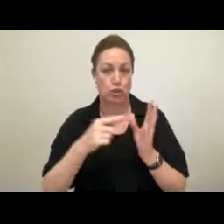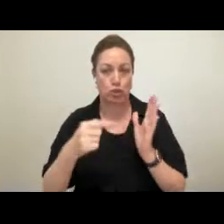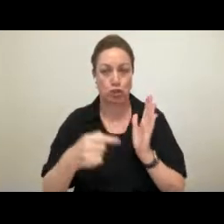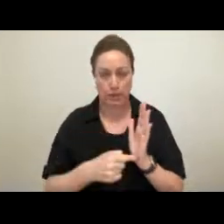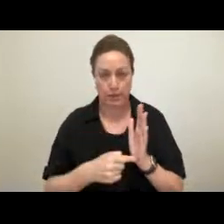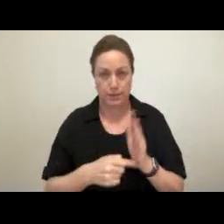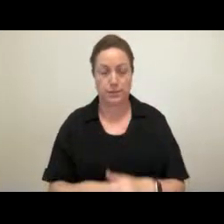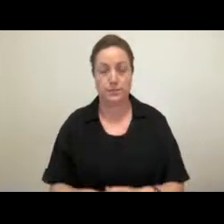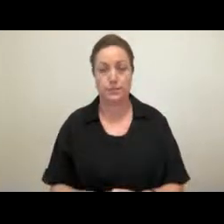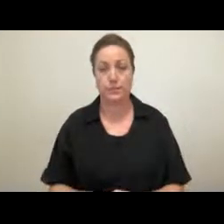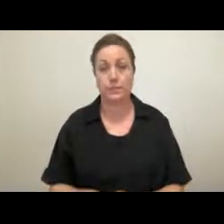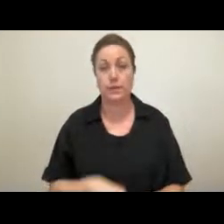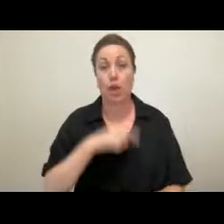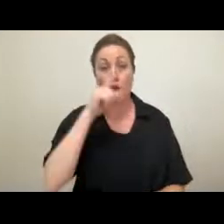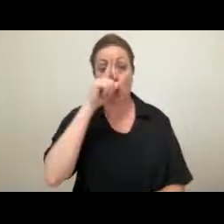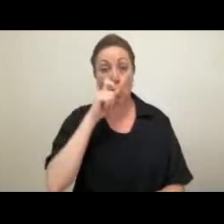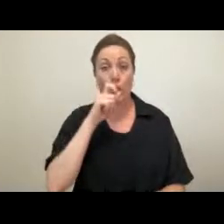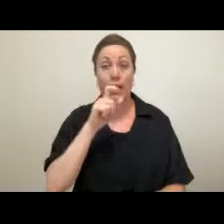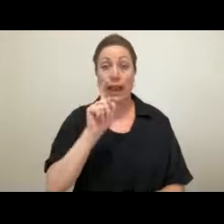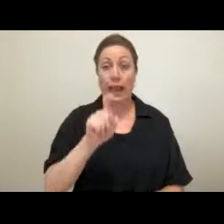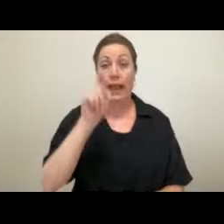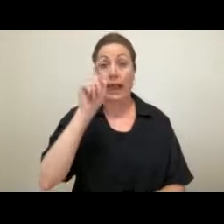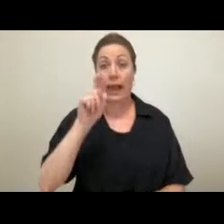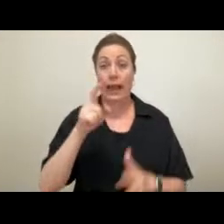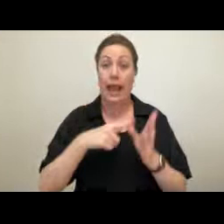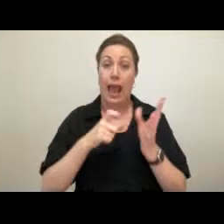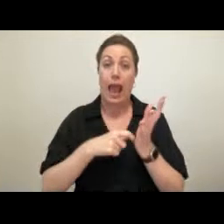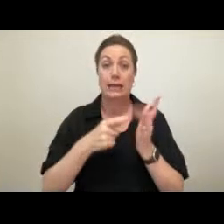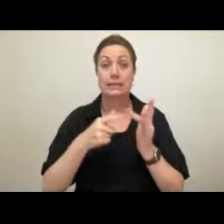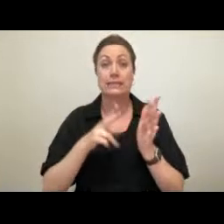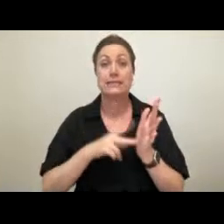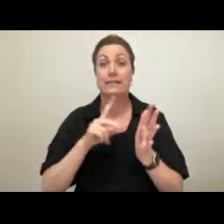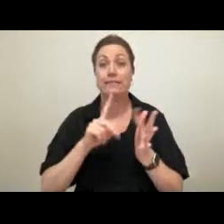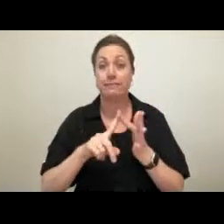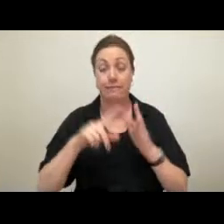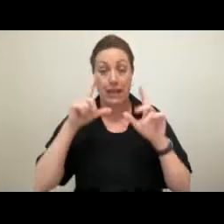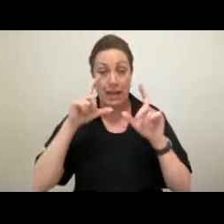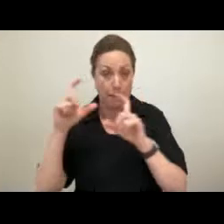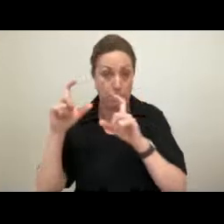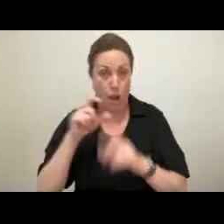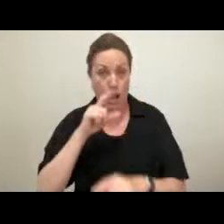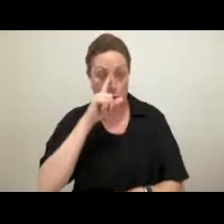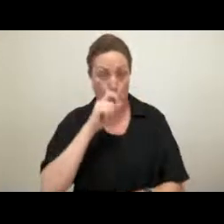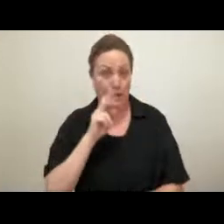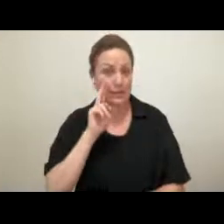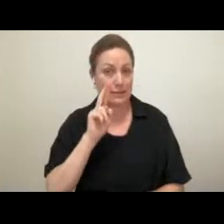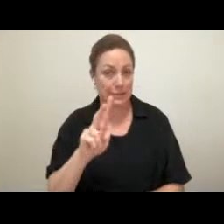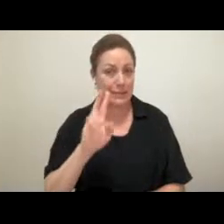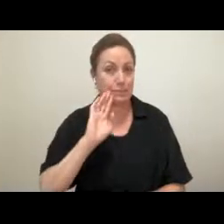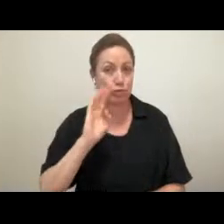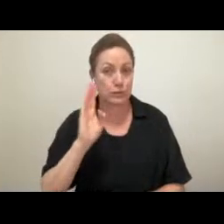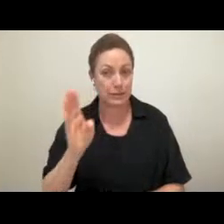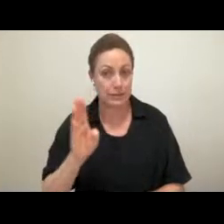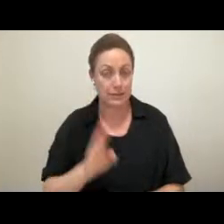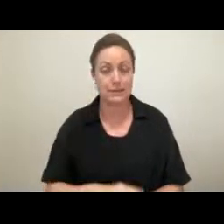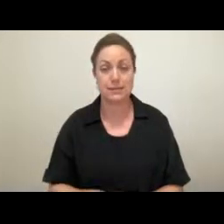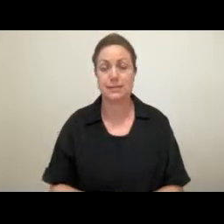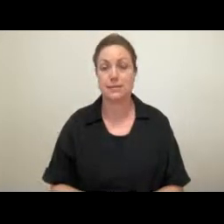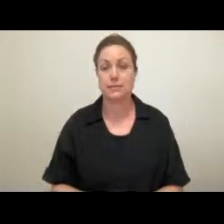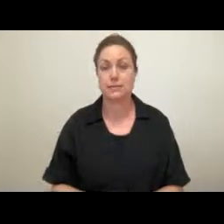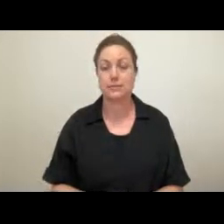cameras in the center of the screen. That way you'll see the presenters. And then if you journey over to the